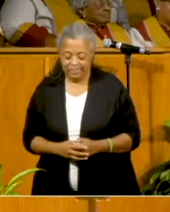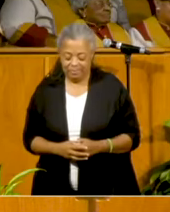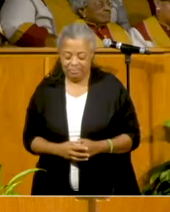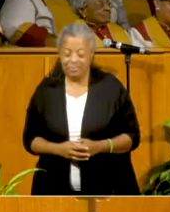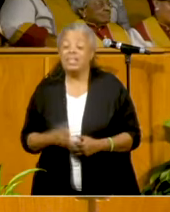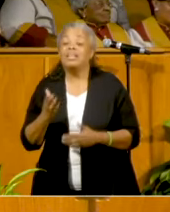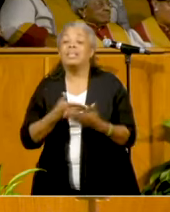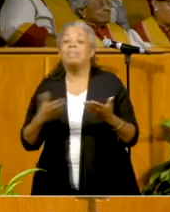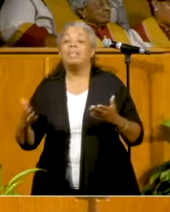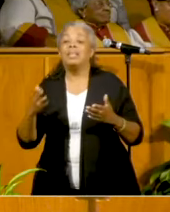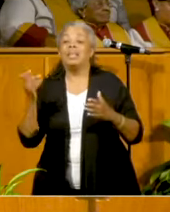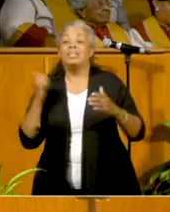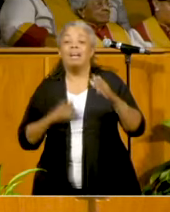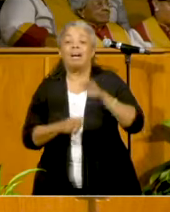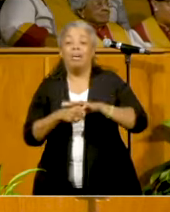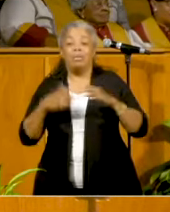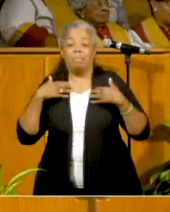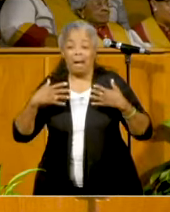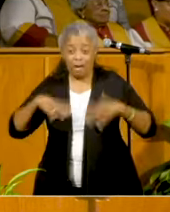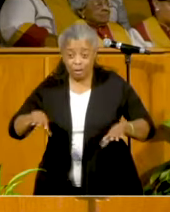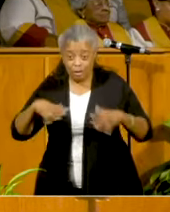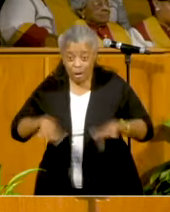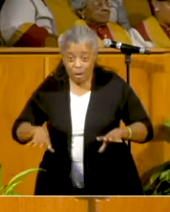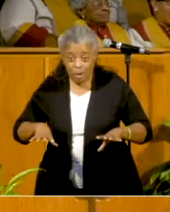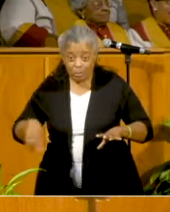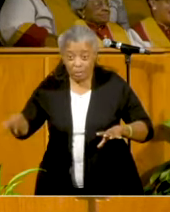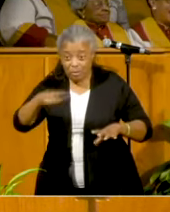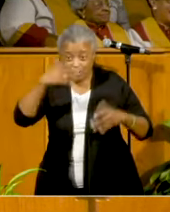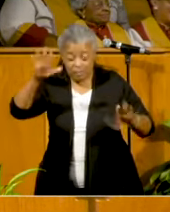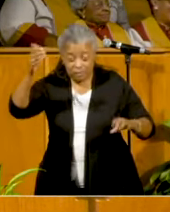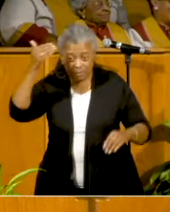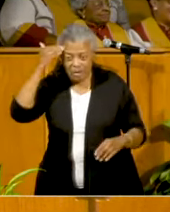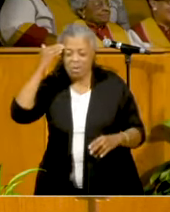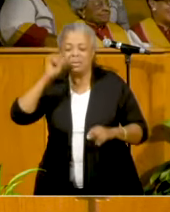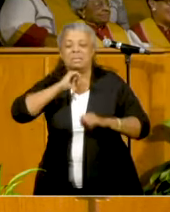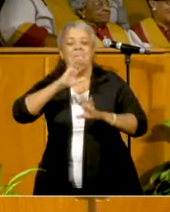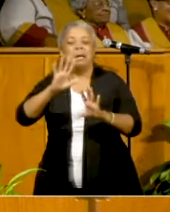If there's some stuff under this robe you don't know nothing about.